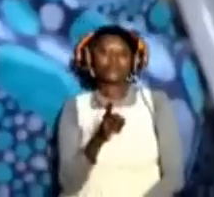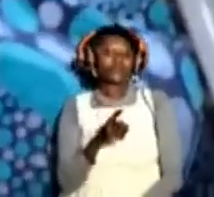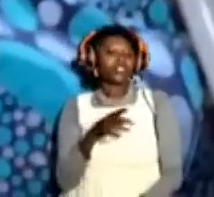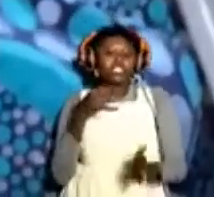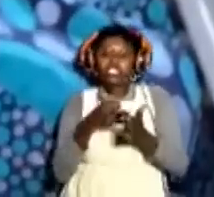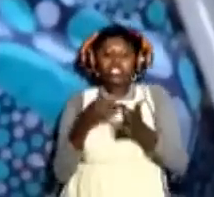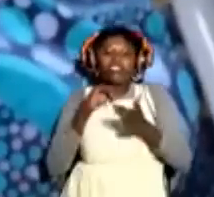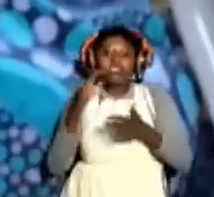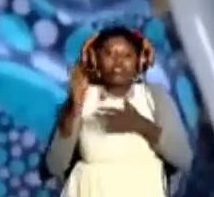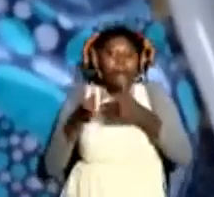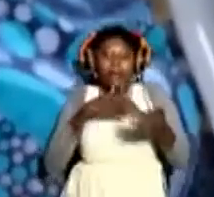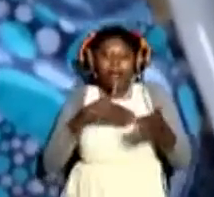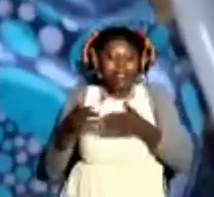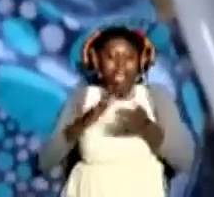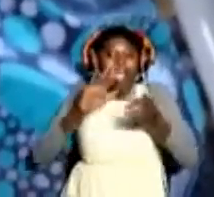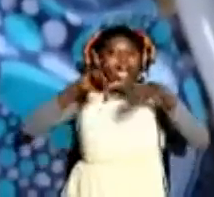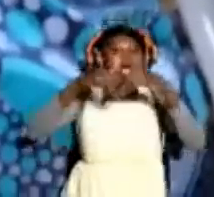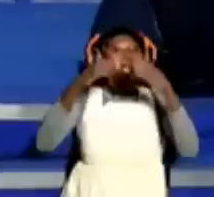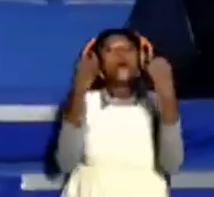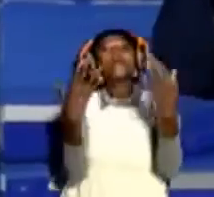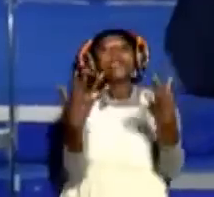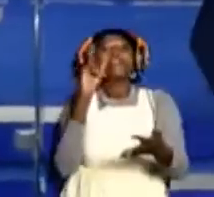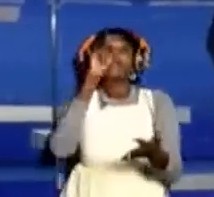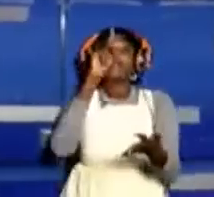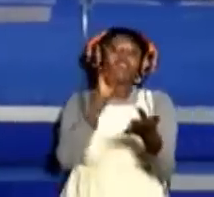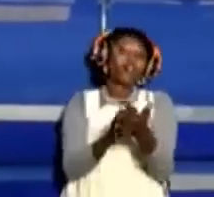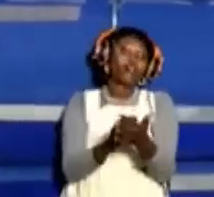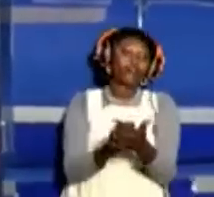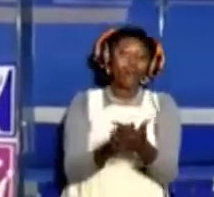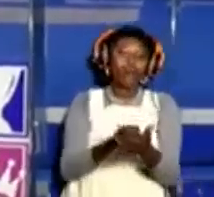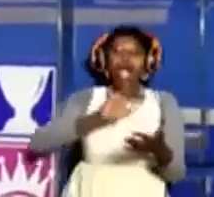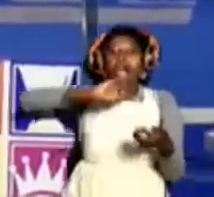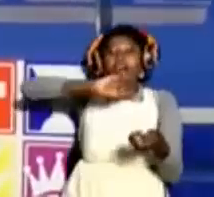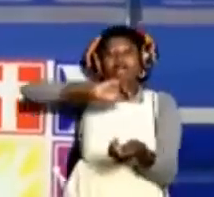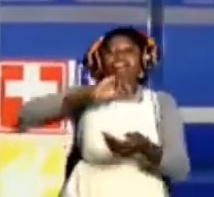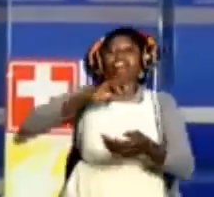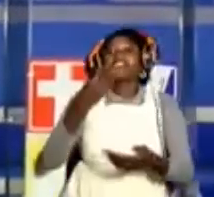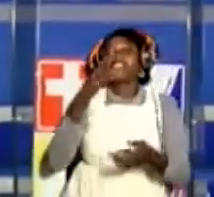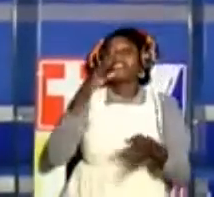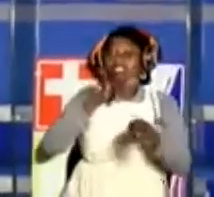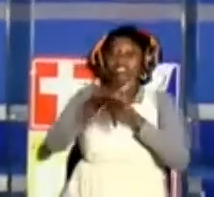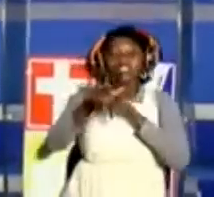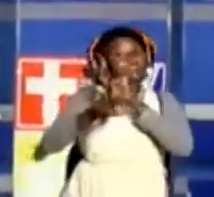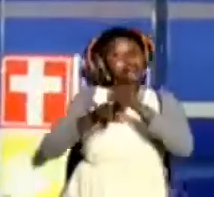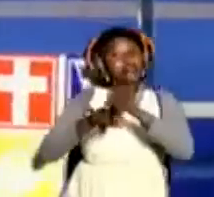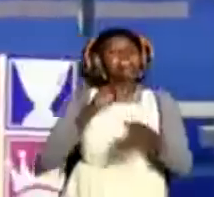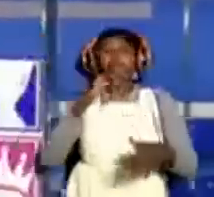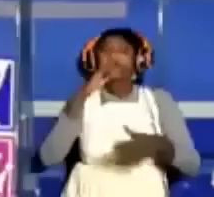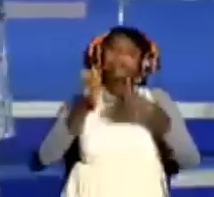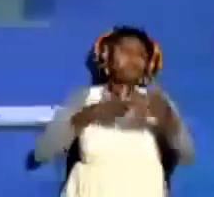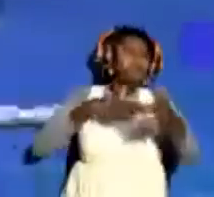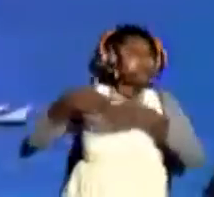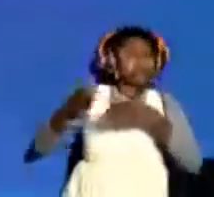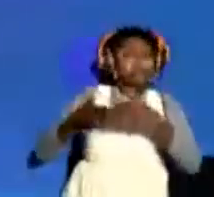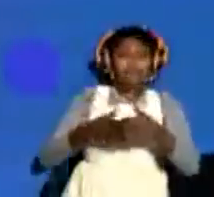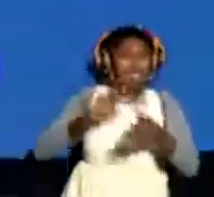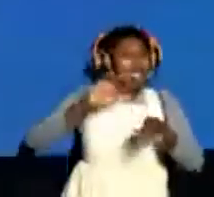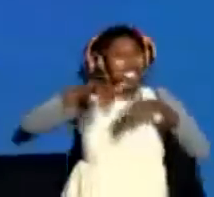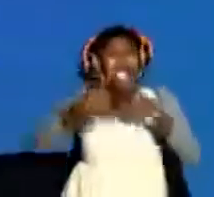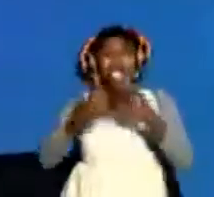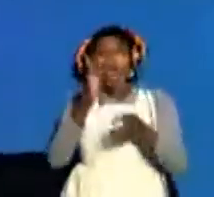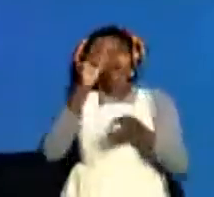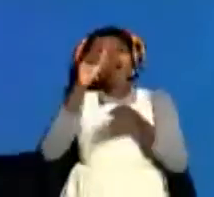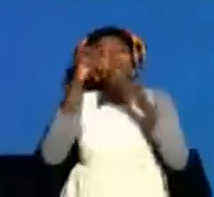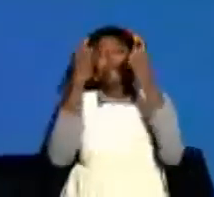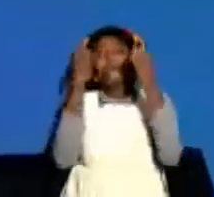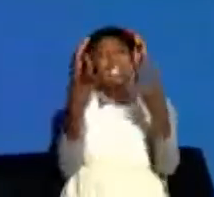It doesn't matter how many thousands have been swayed. It doesn't matter how many are no